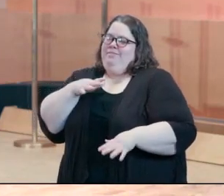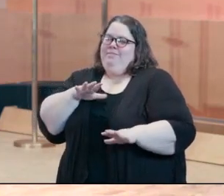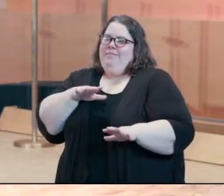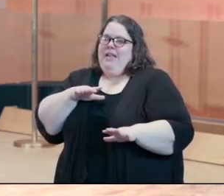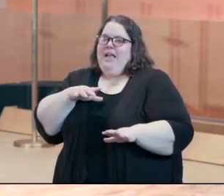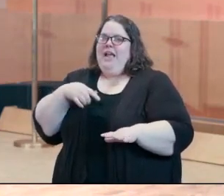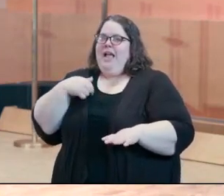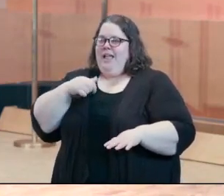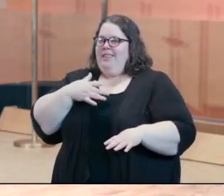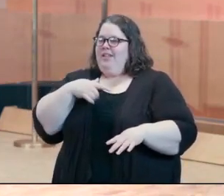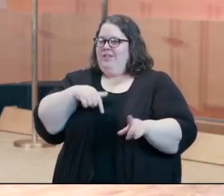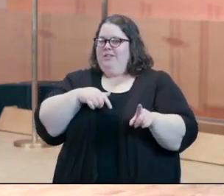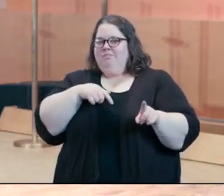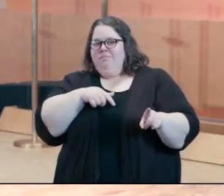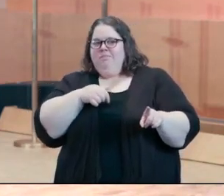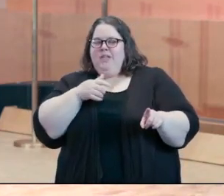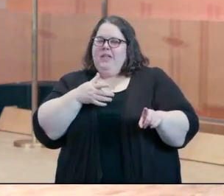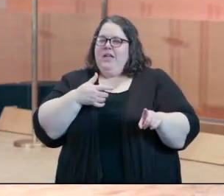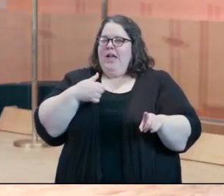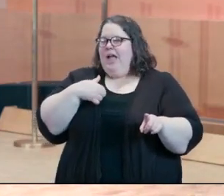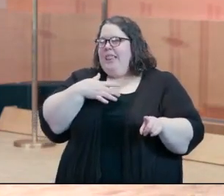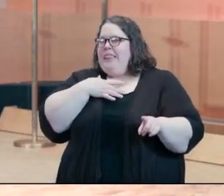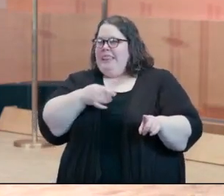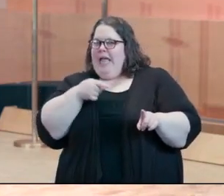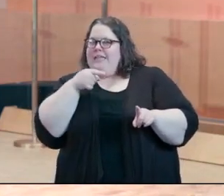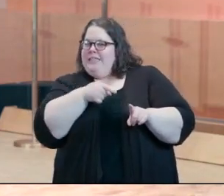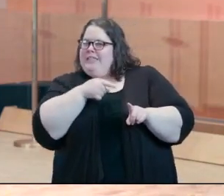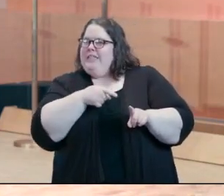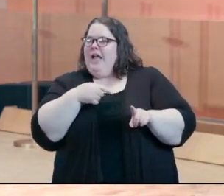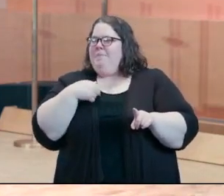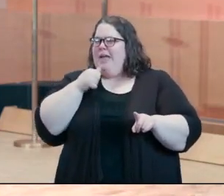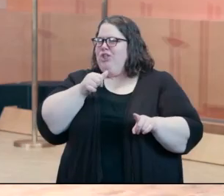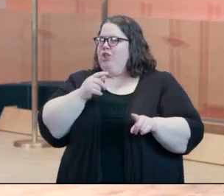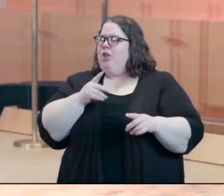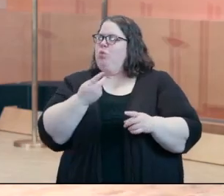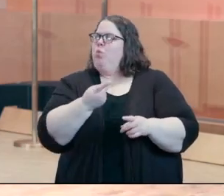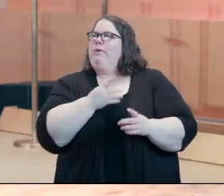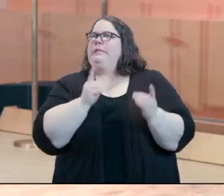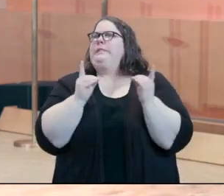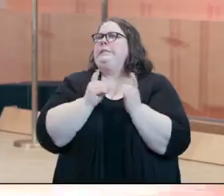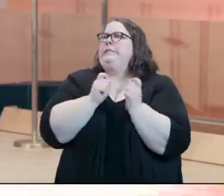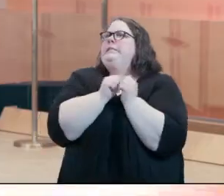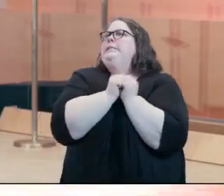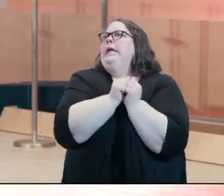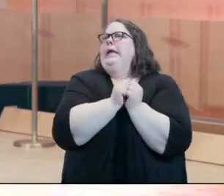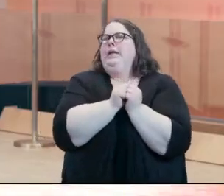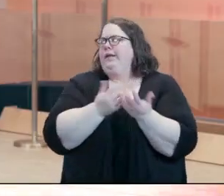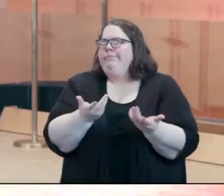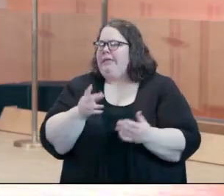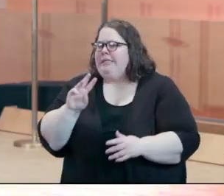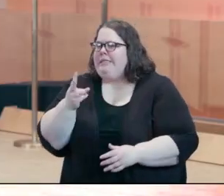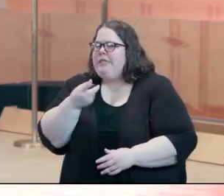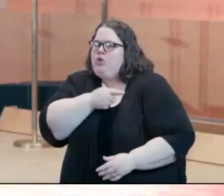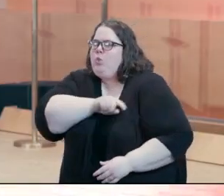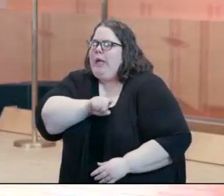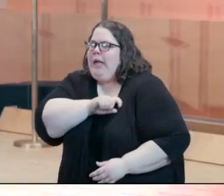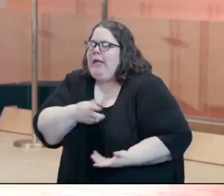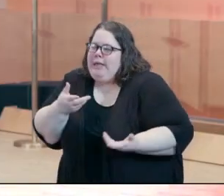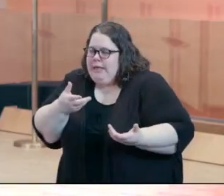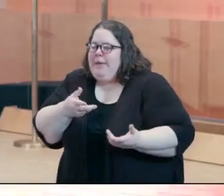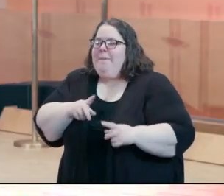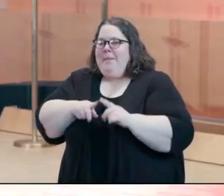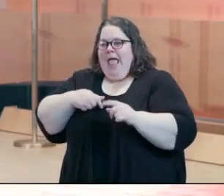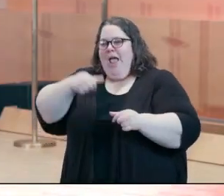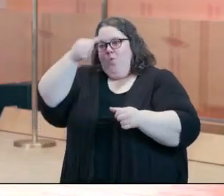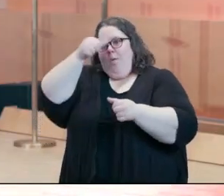we thought we were dating at the time. I don't even know if you call it that when you're in like sixth grade. But that's what I thought at the time. And I remember in sixth grade,